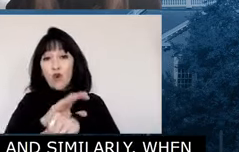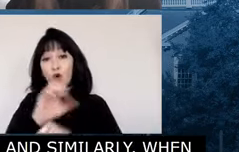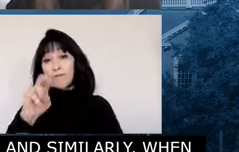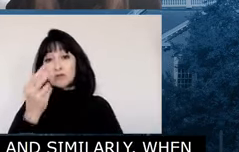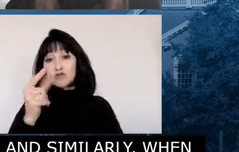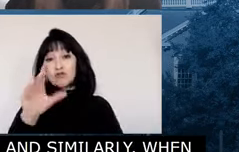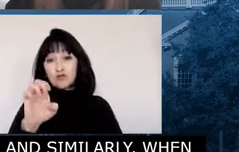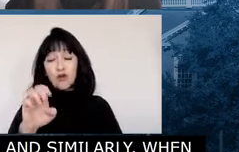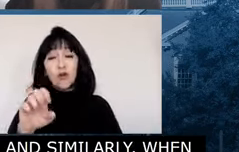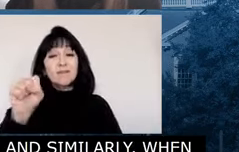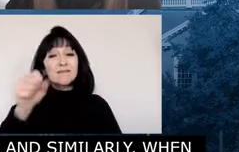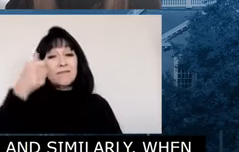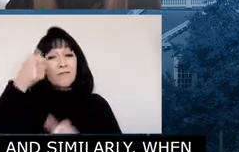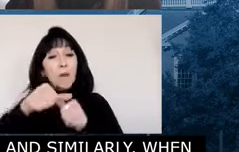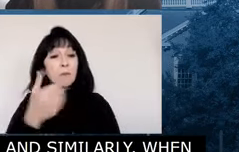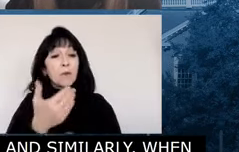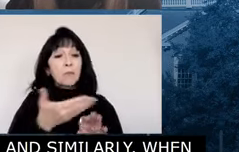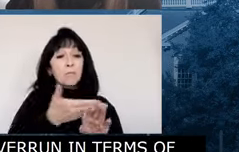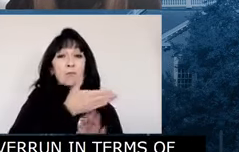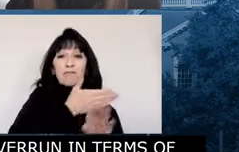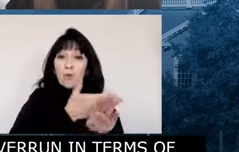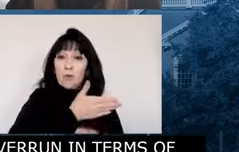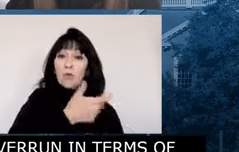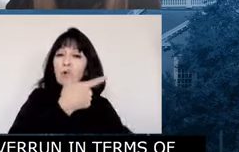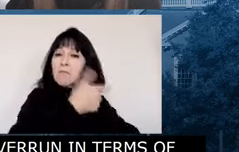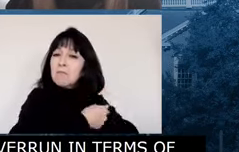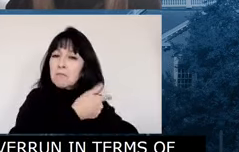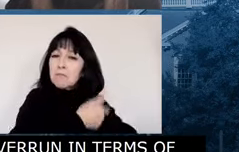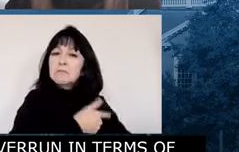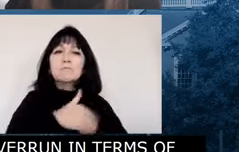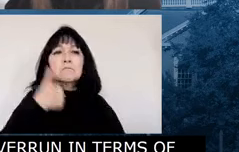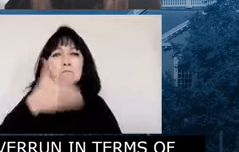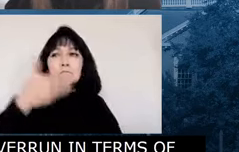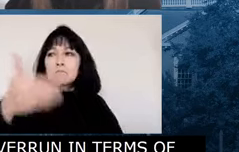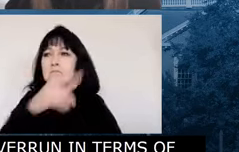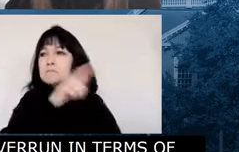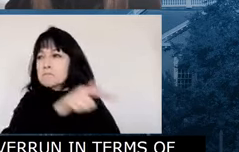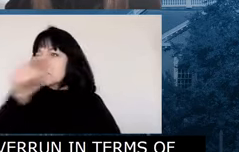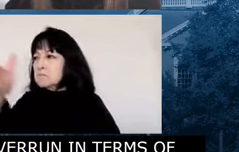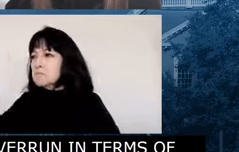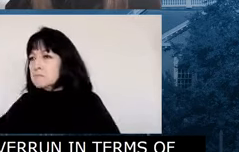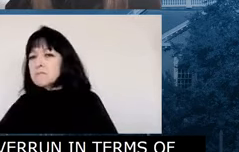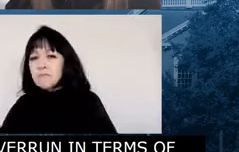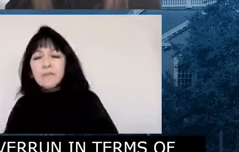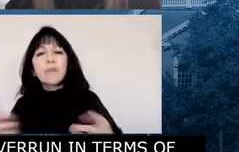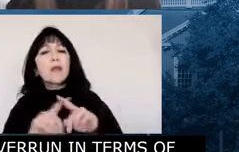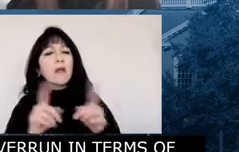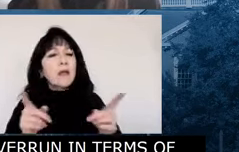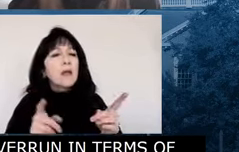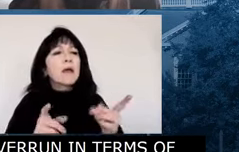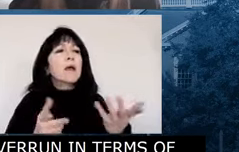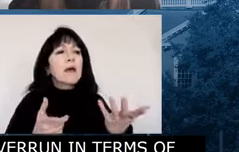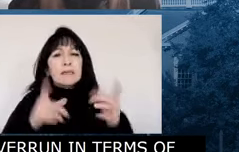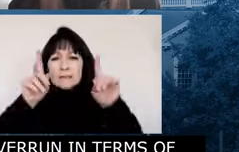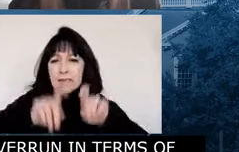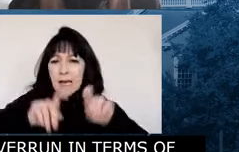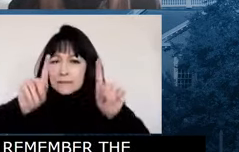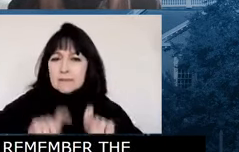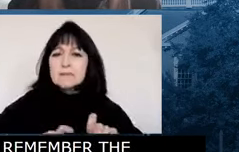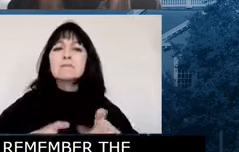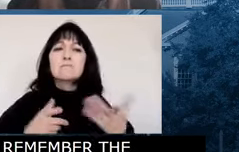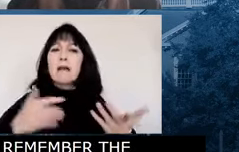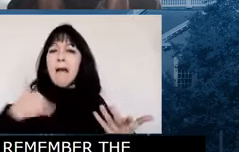for vaccination at the very beginning when the supply wasn't there to meet that demand. And it's really hard, I think, to